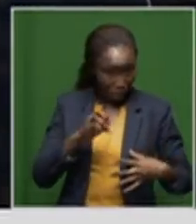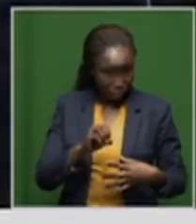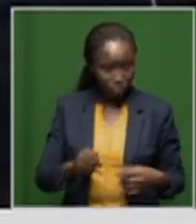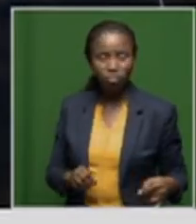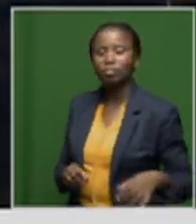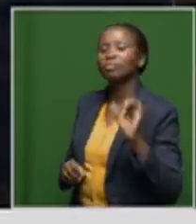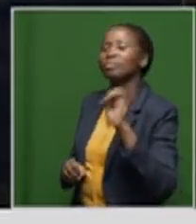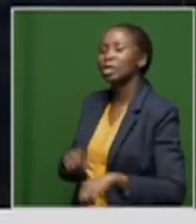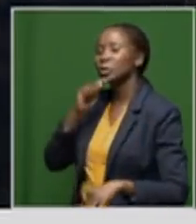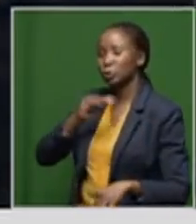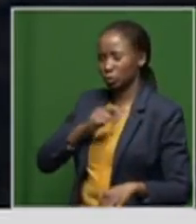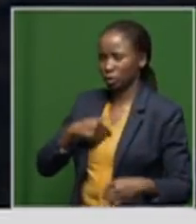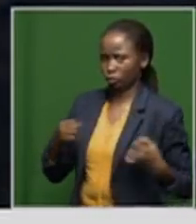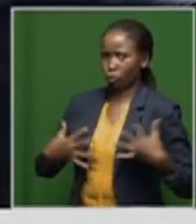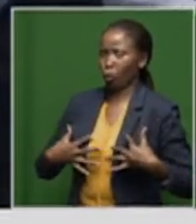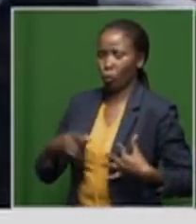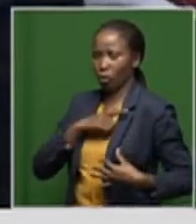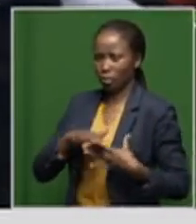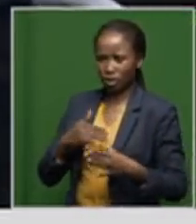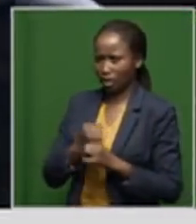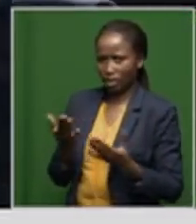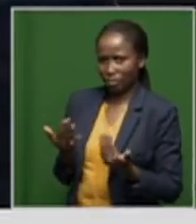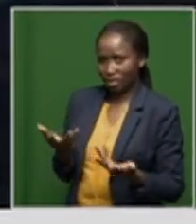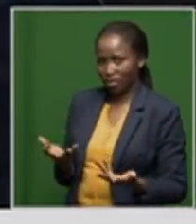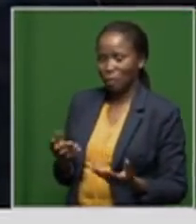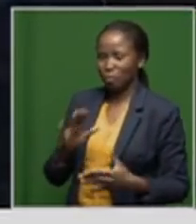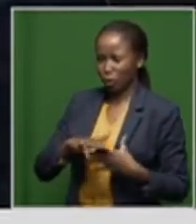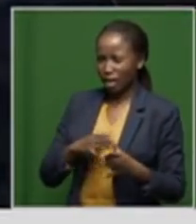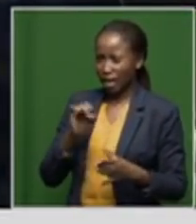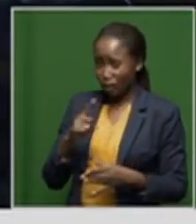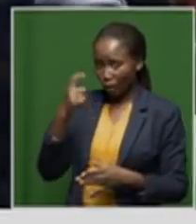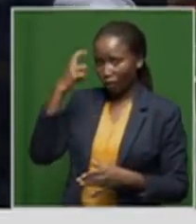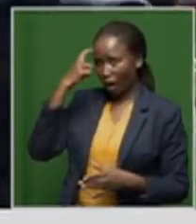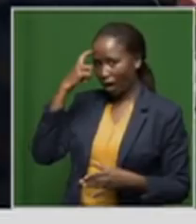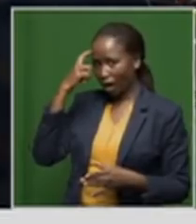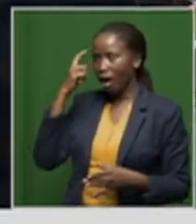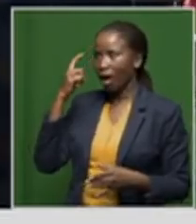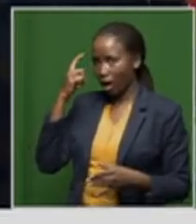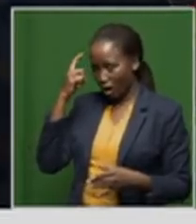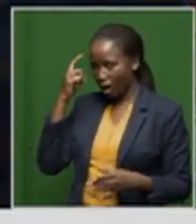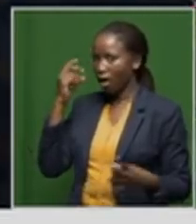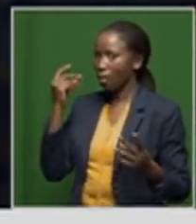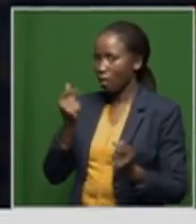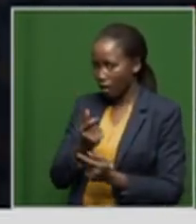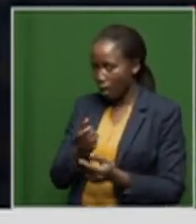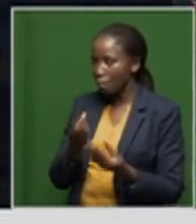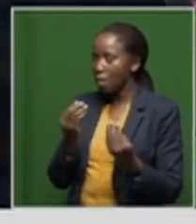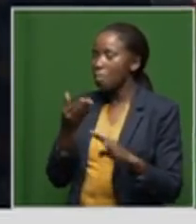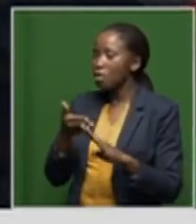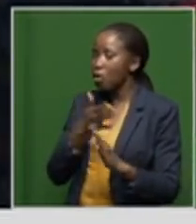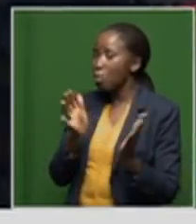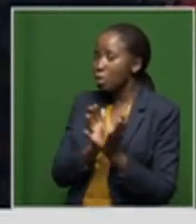think everyone is surprised, Samgele. But if you connect the dots, so to say, judging by that meeting which took place